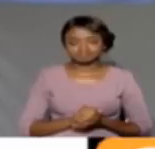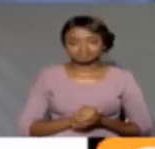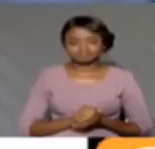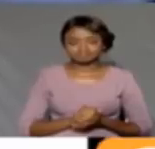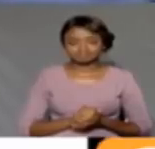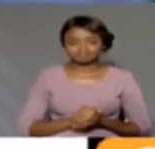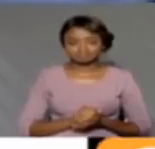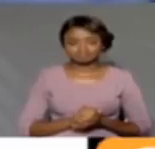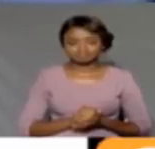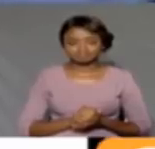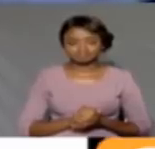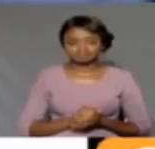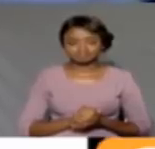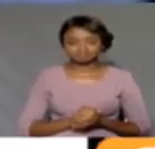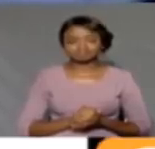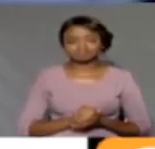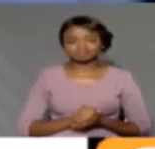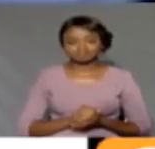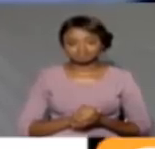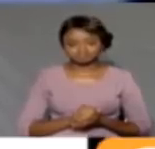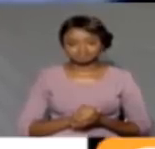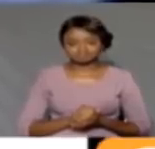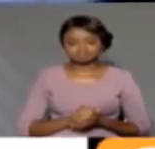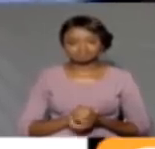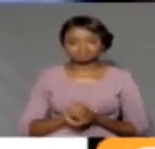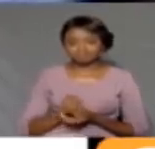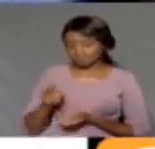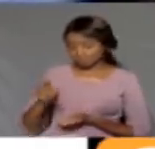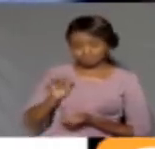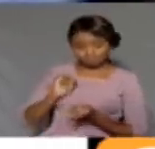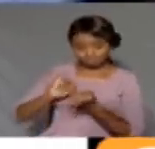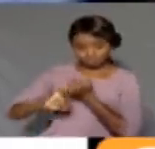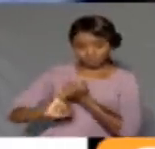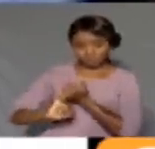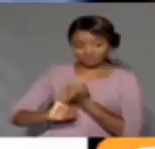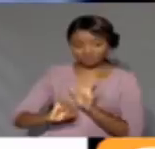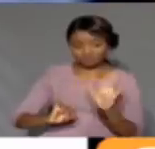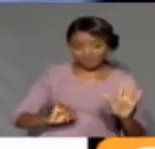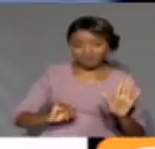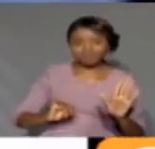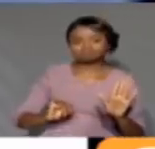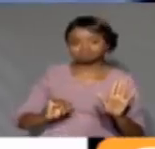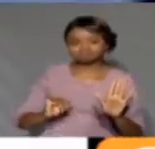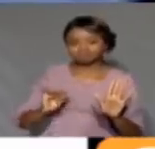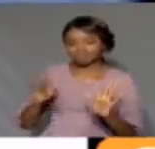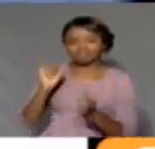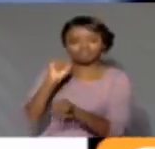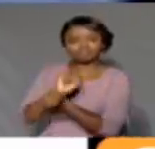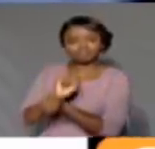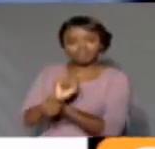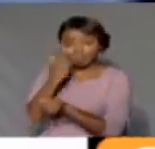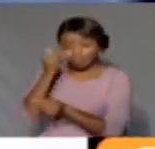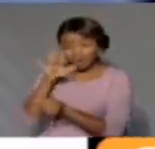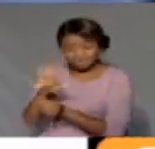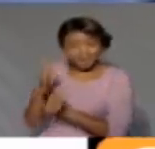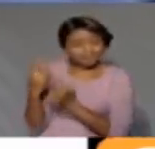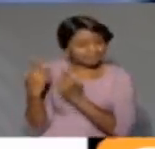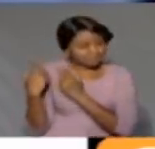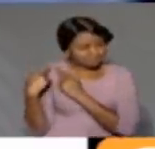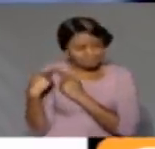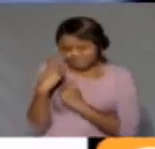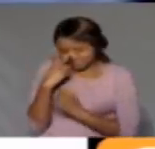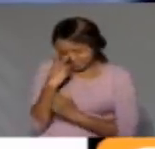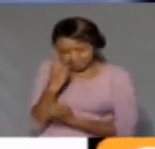Okayed by the courts to be part of the burial process, Cohen's widow Sarah Wairimu, who is being held as the main suspect in her husband's